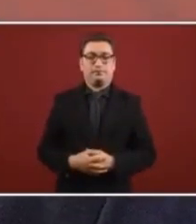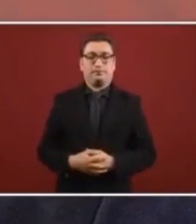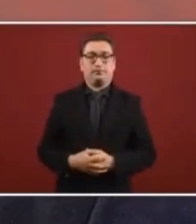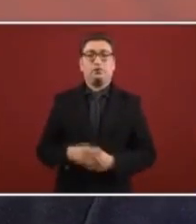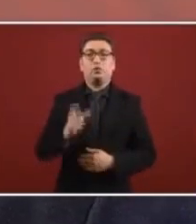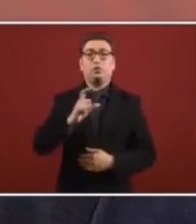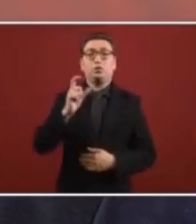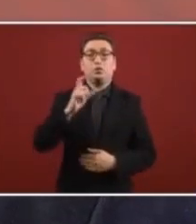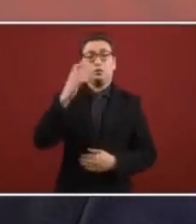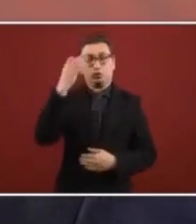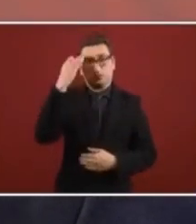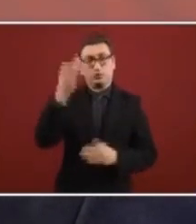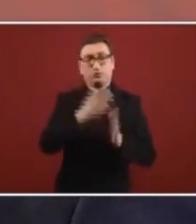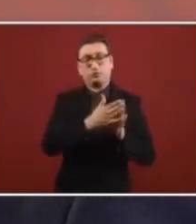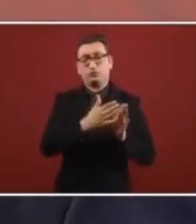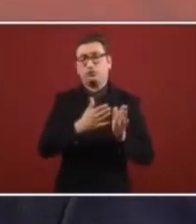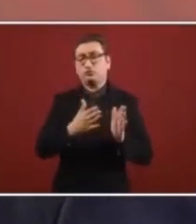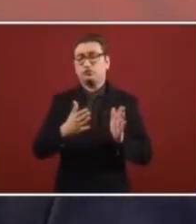en el tiempo en que